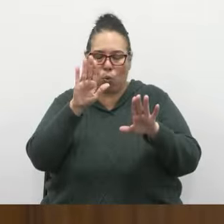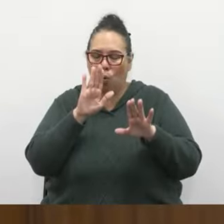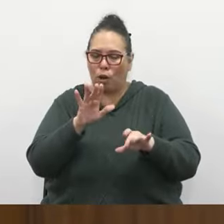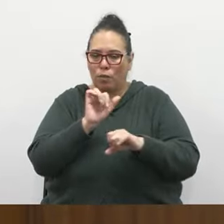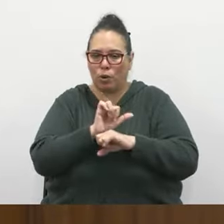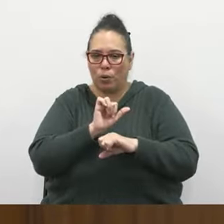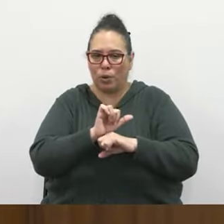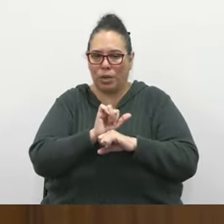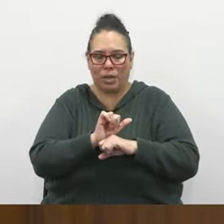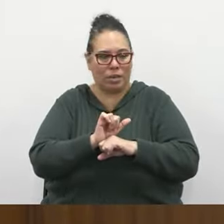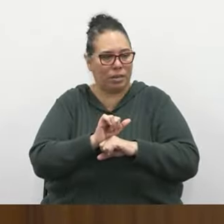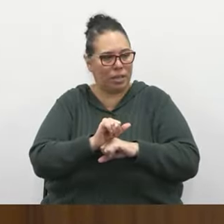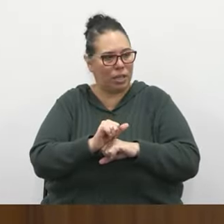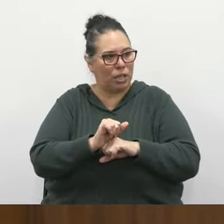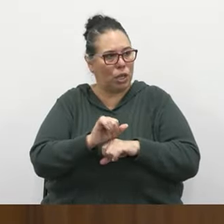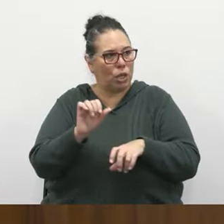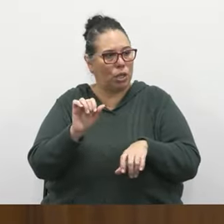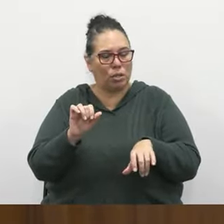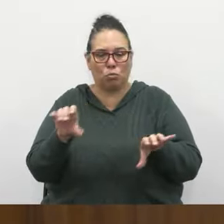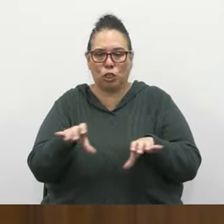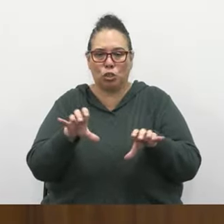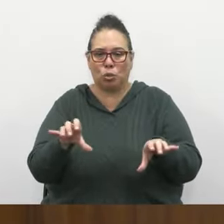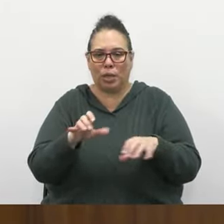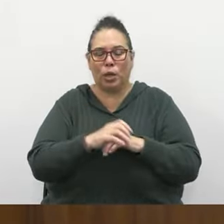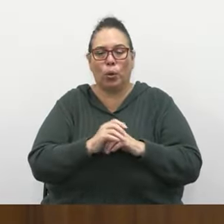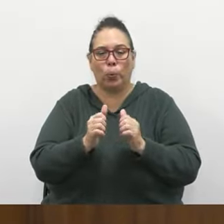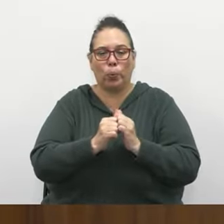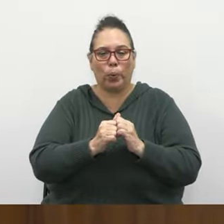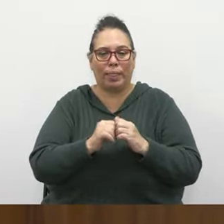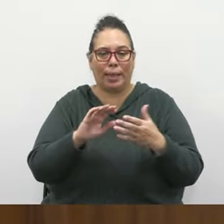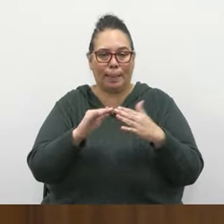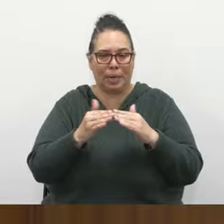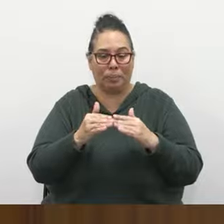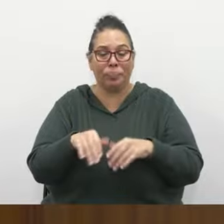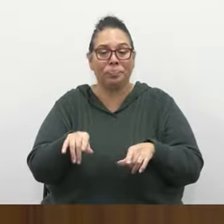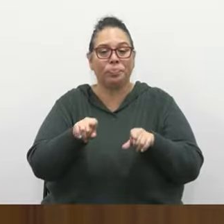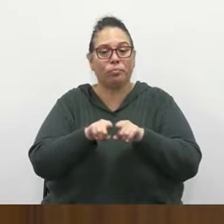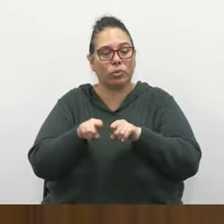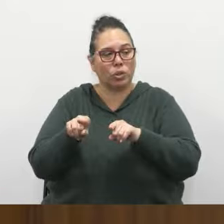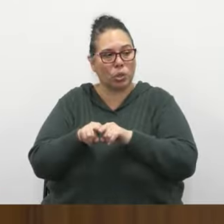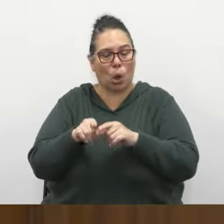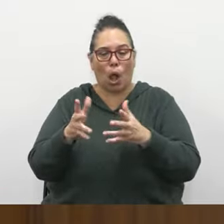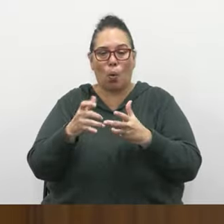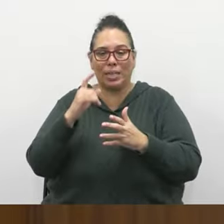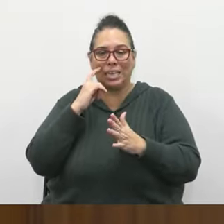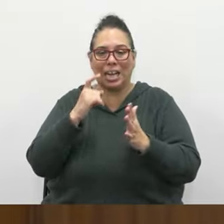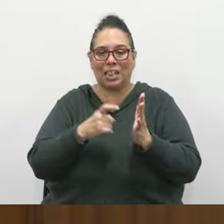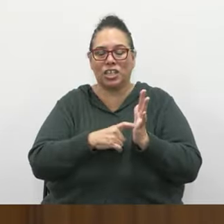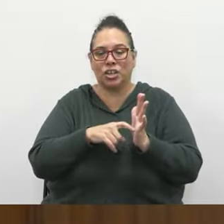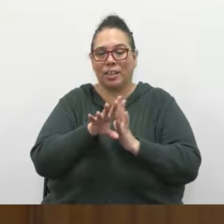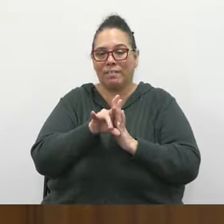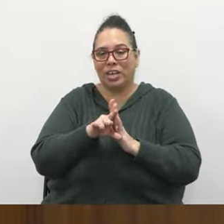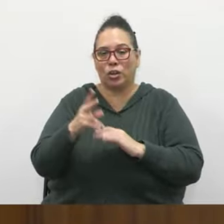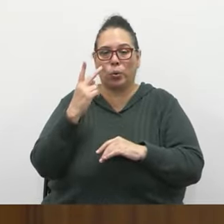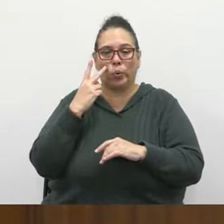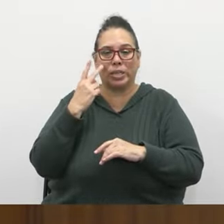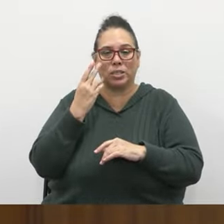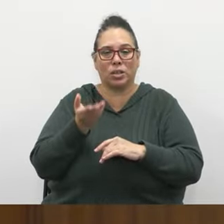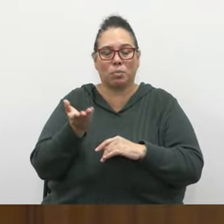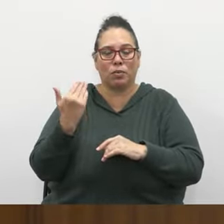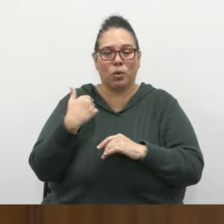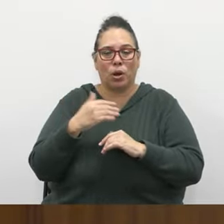School for Adults is doing in and with our communities. I also want to acknowledge the video that we saw earlier about ground